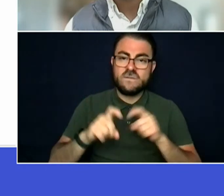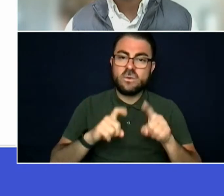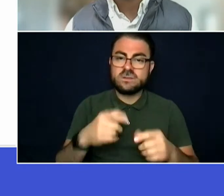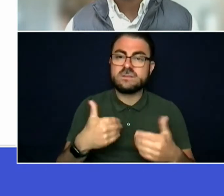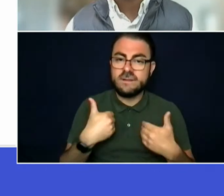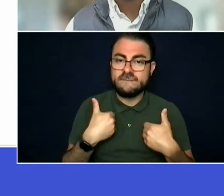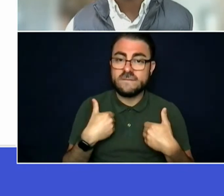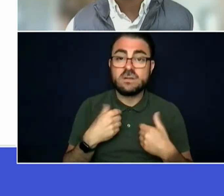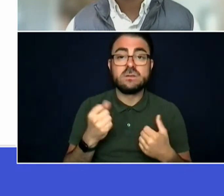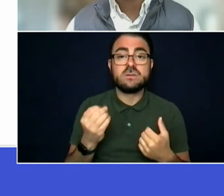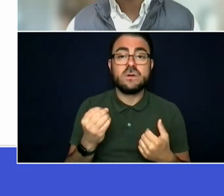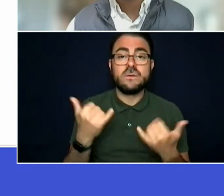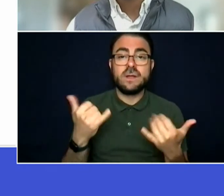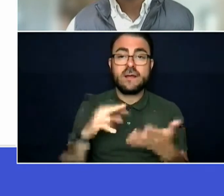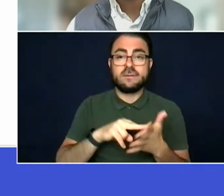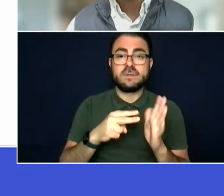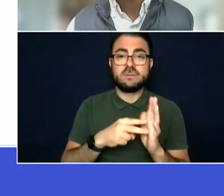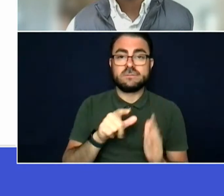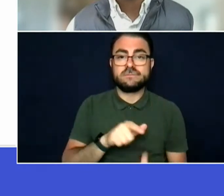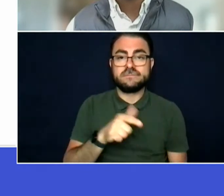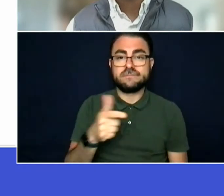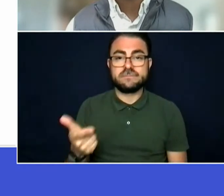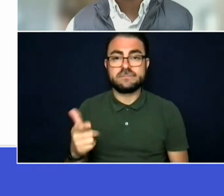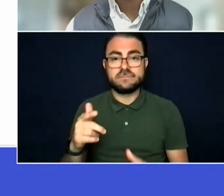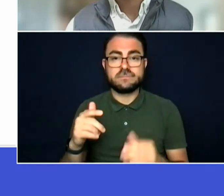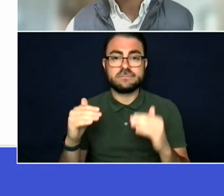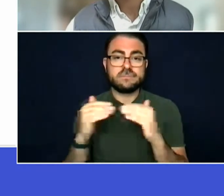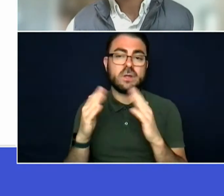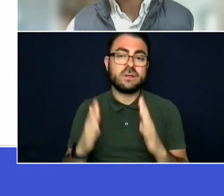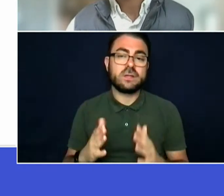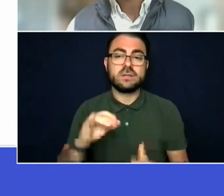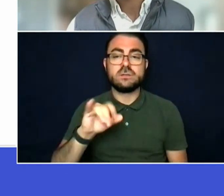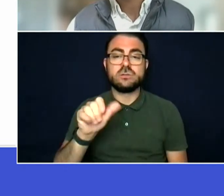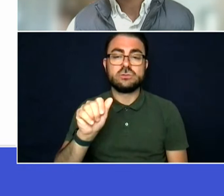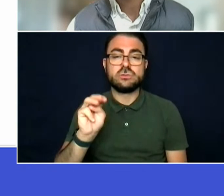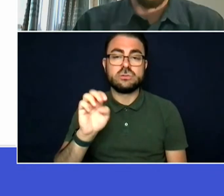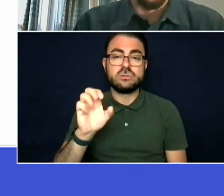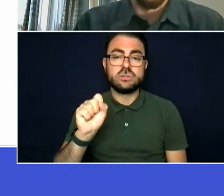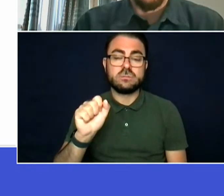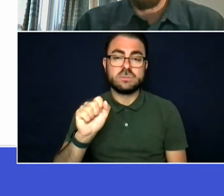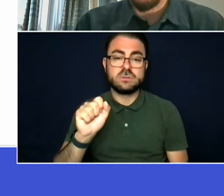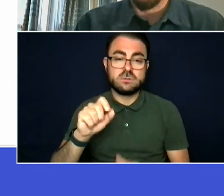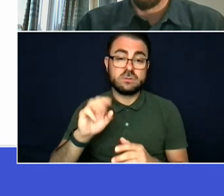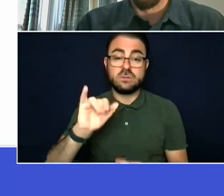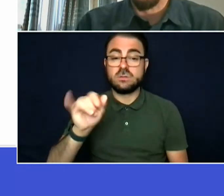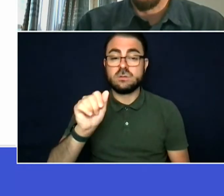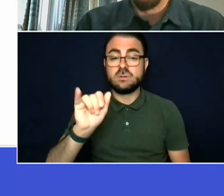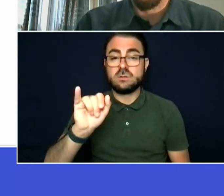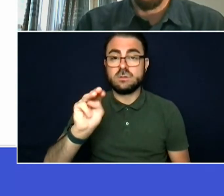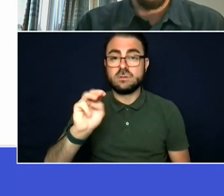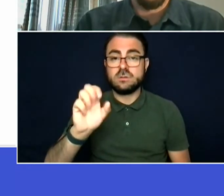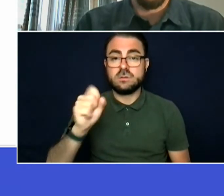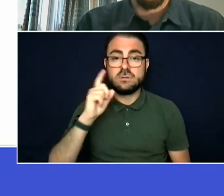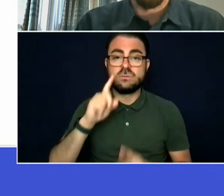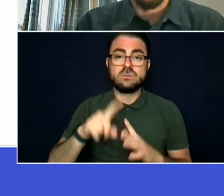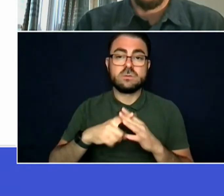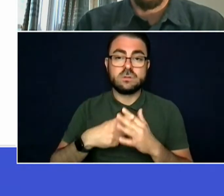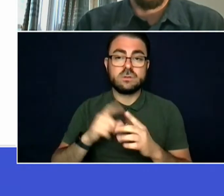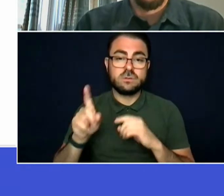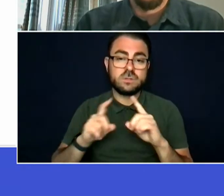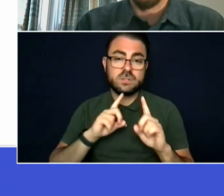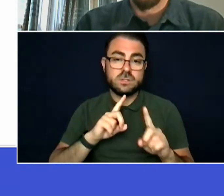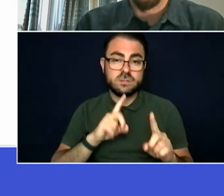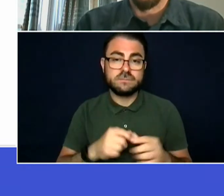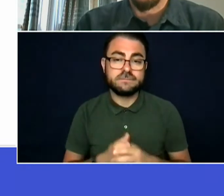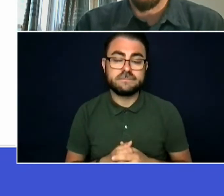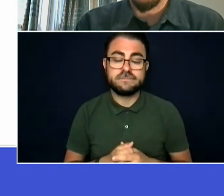ahead and turn it to my colleague, James, to bring us into the Q&A. All right. Yes. Thanks, Sam. And we have a